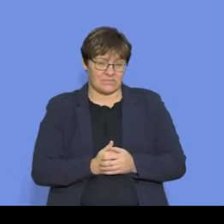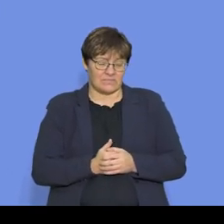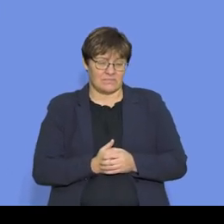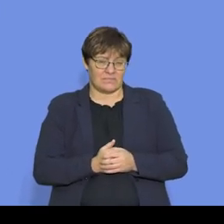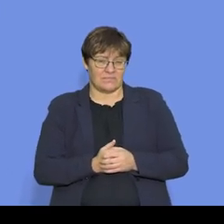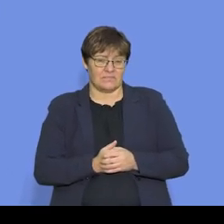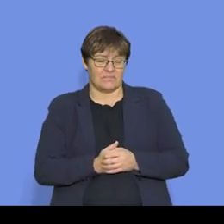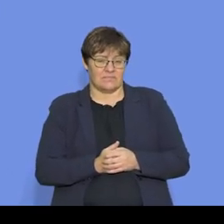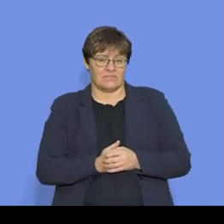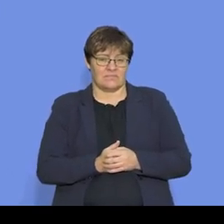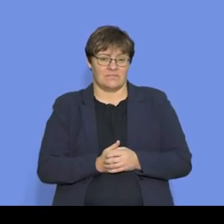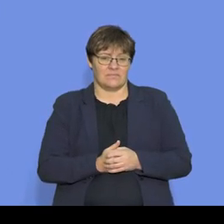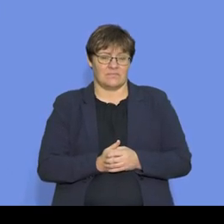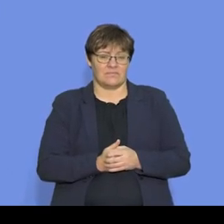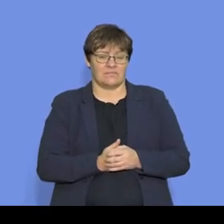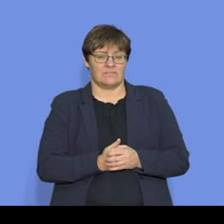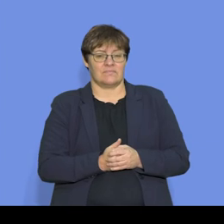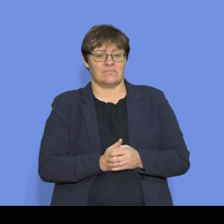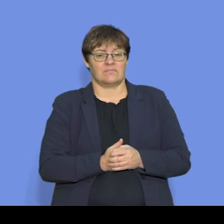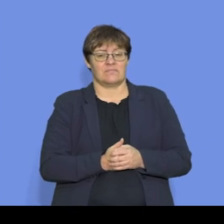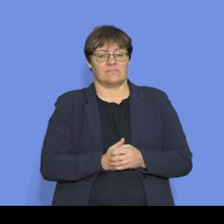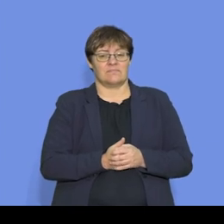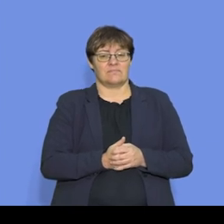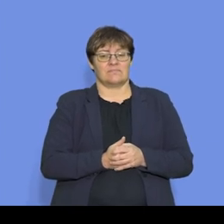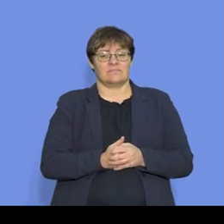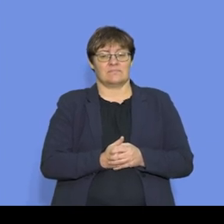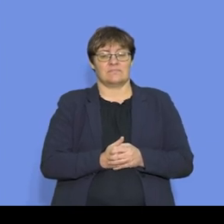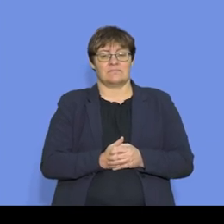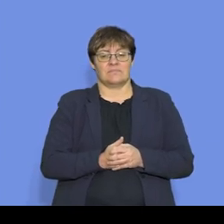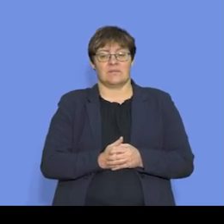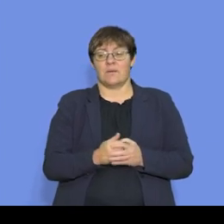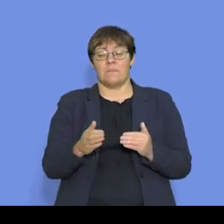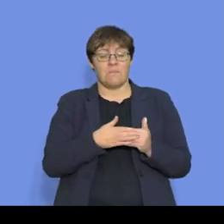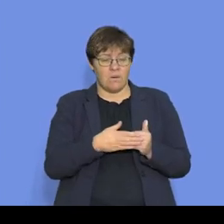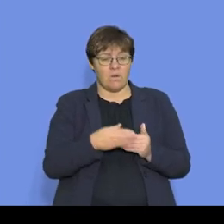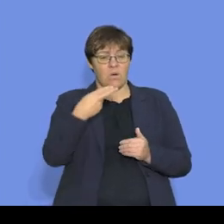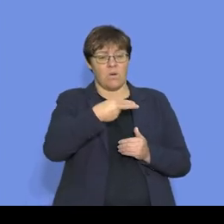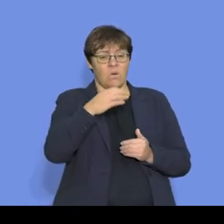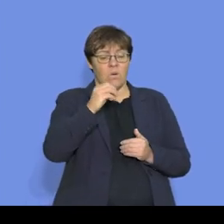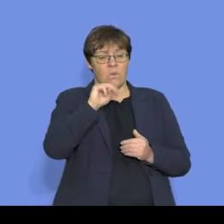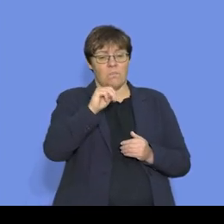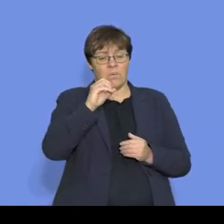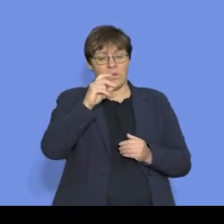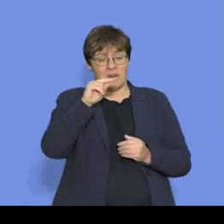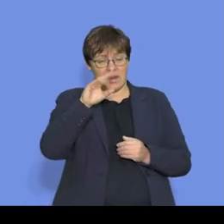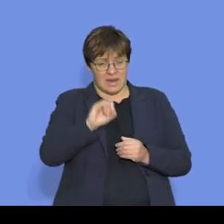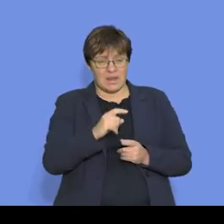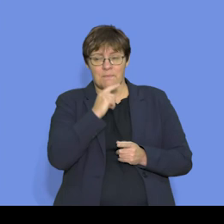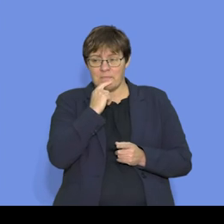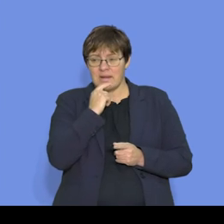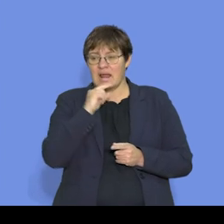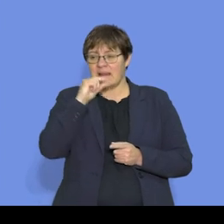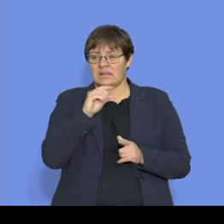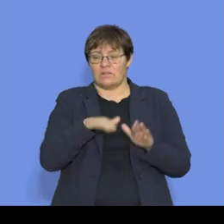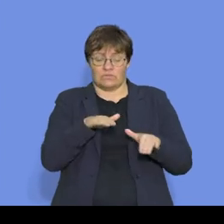2.5 million years ago. Then another hominin fossil is